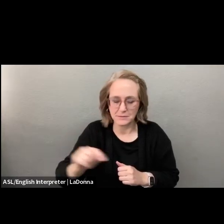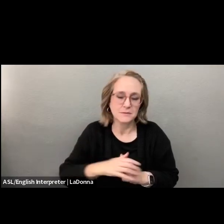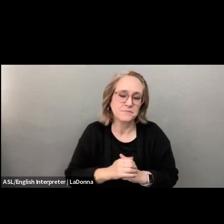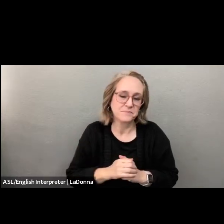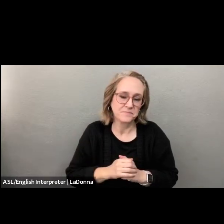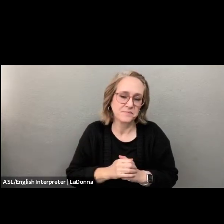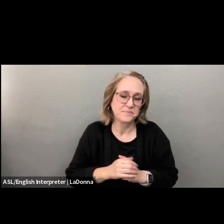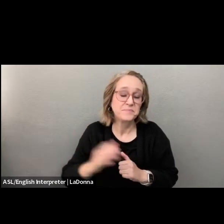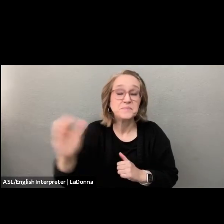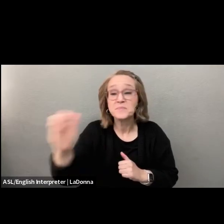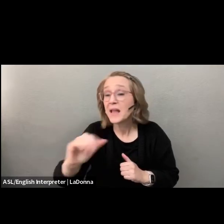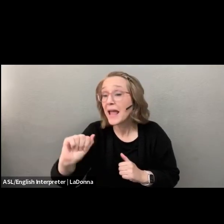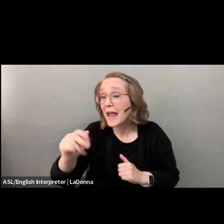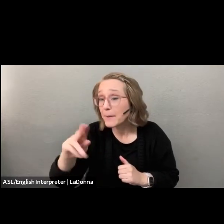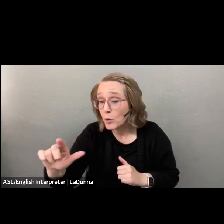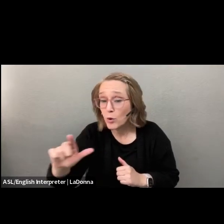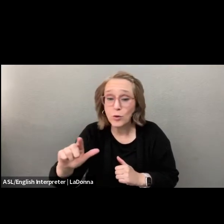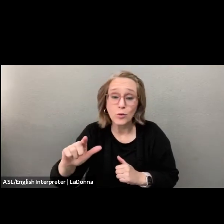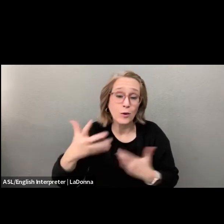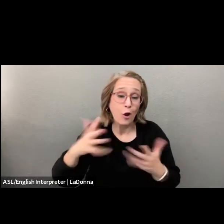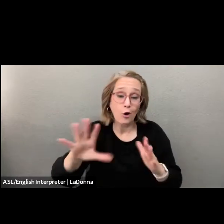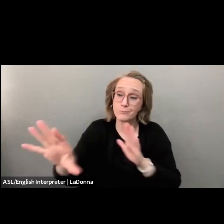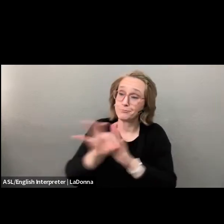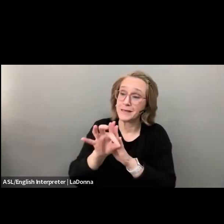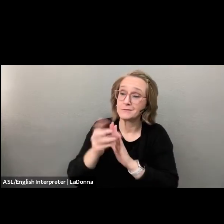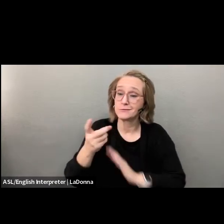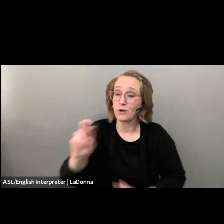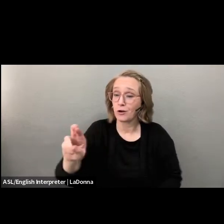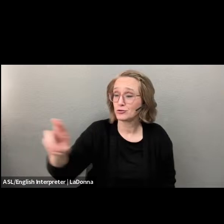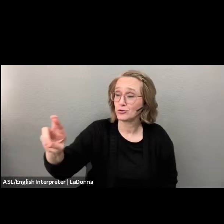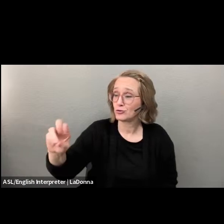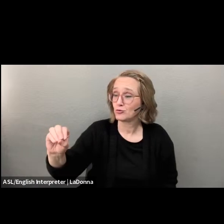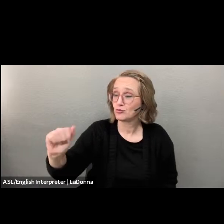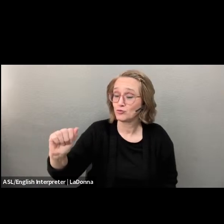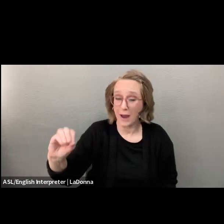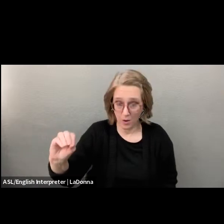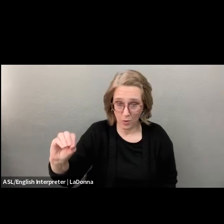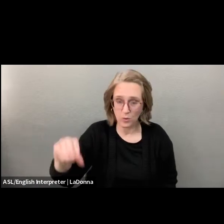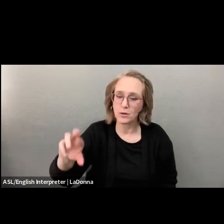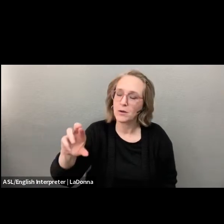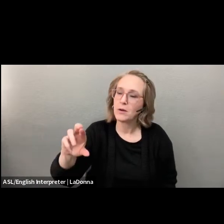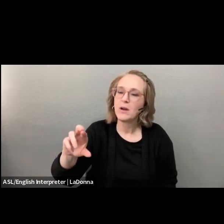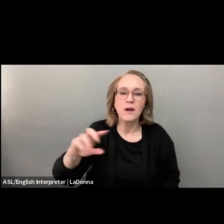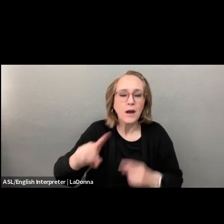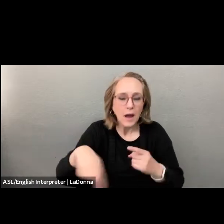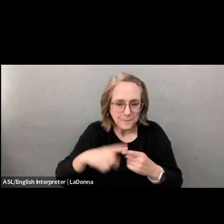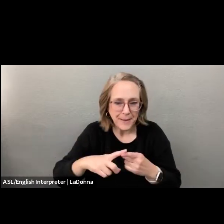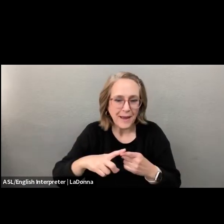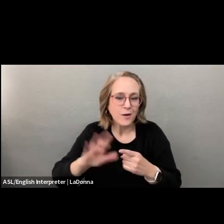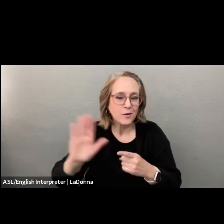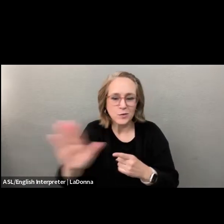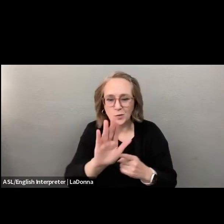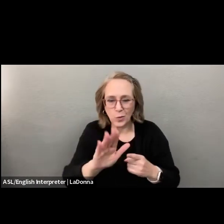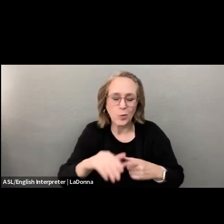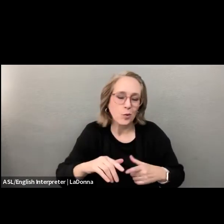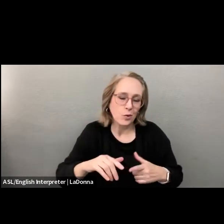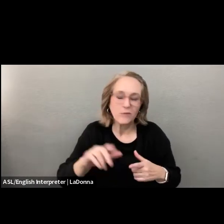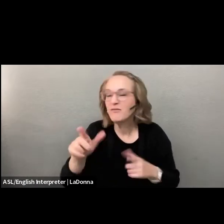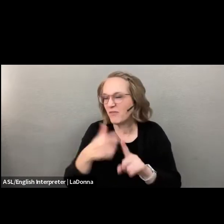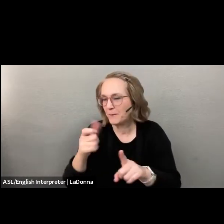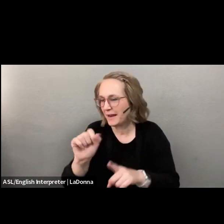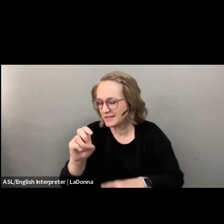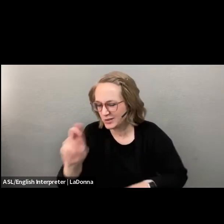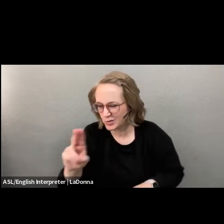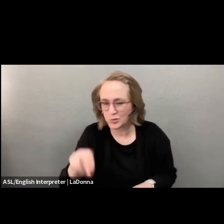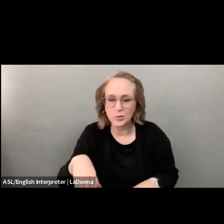from ASU. And we'll do a short presentation on living well with hearing loss. Then we'll close